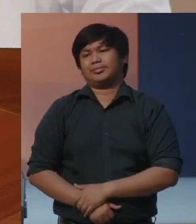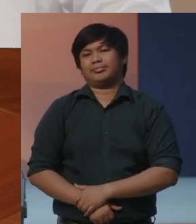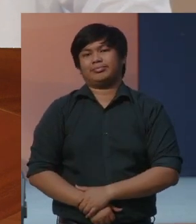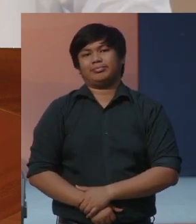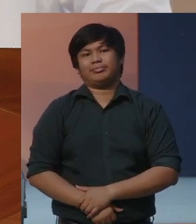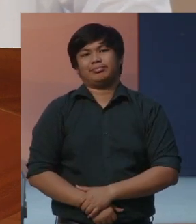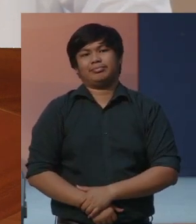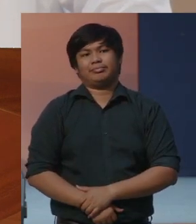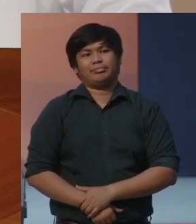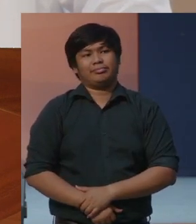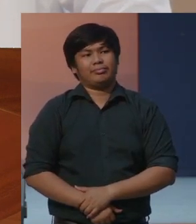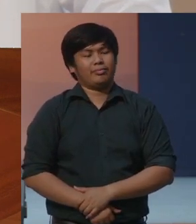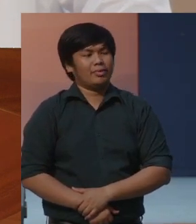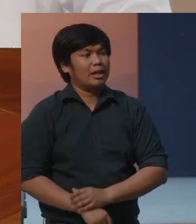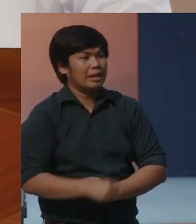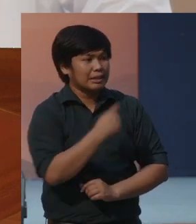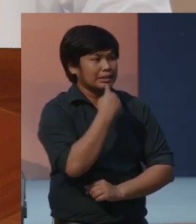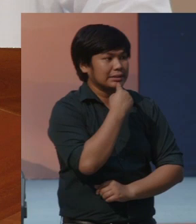Ang sabi po sa